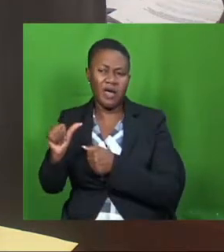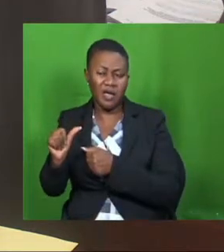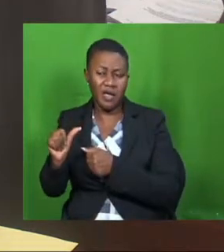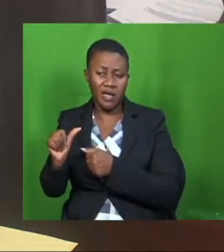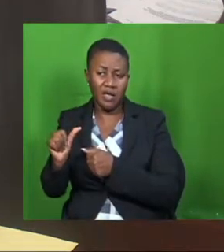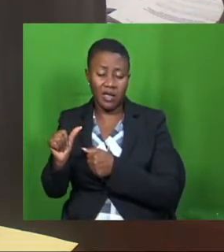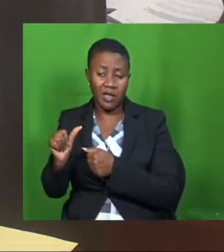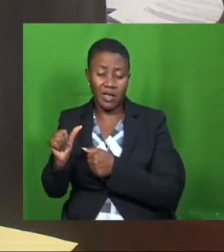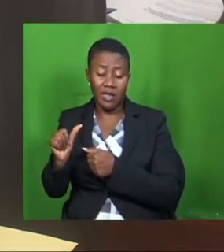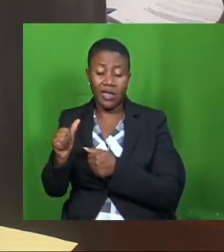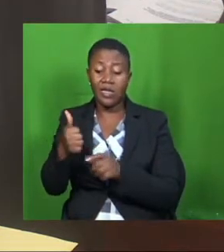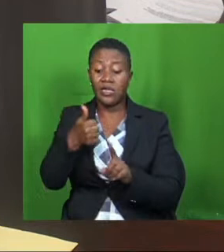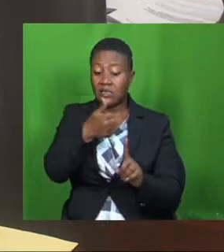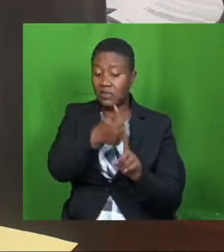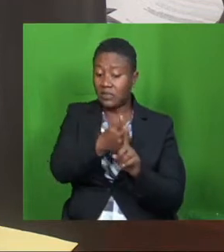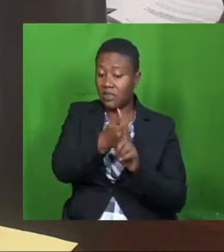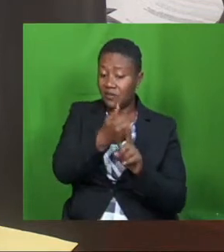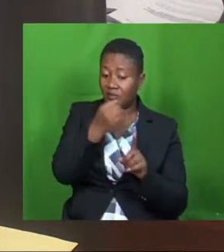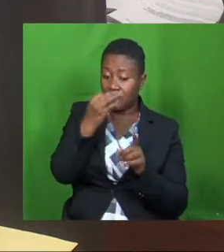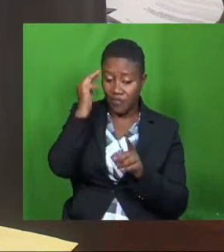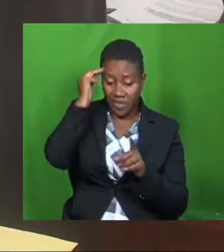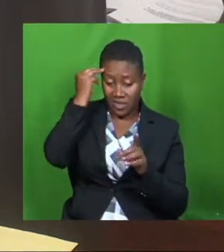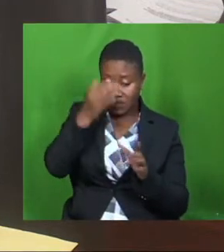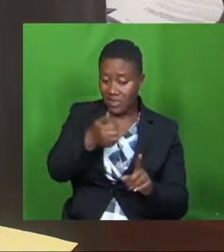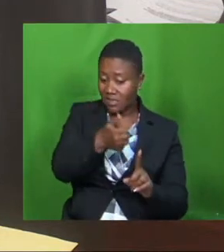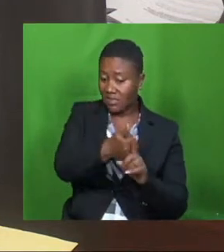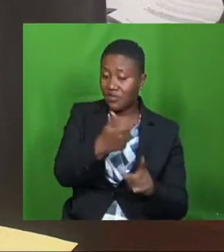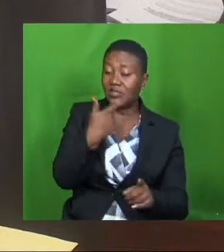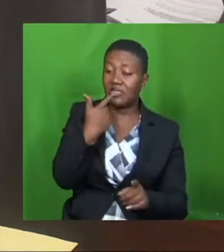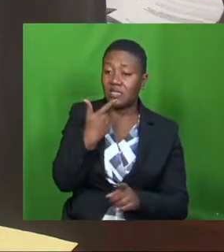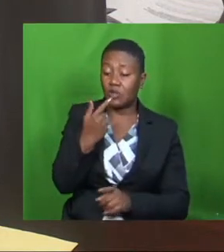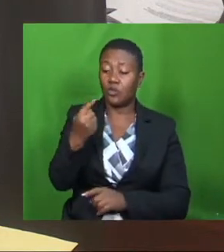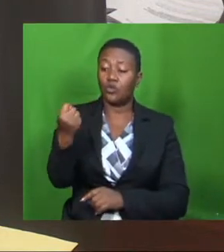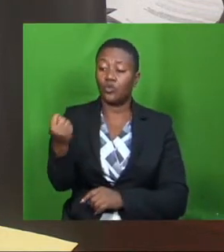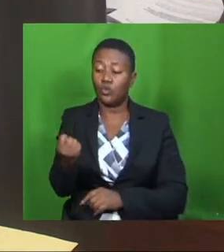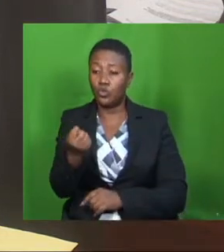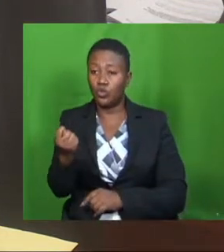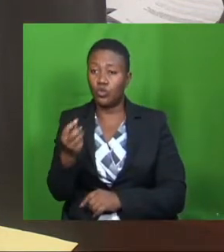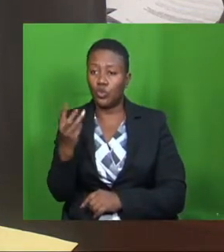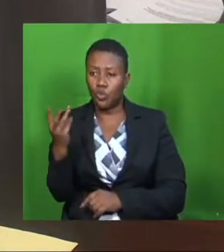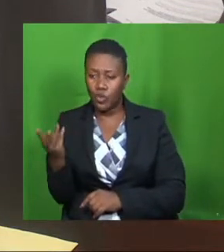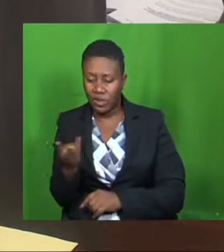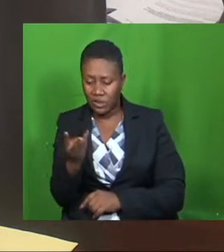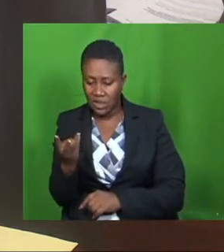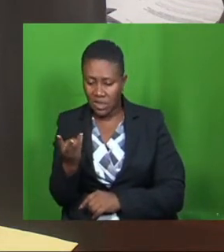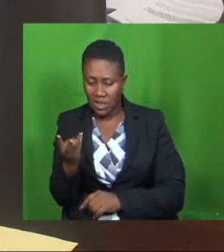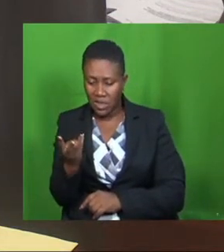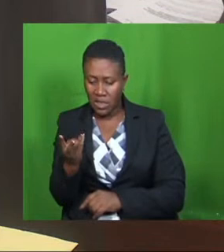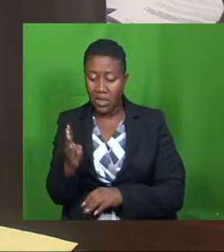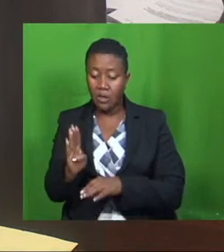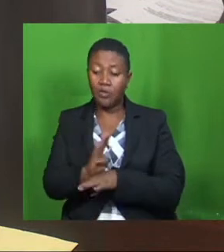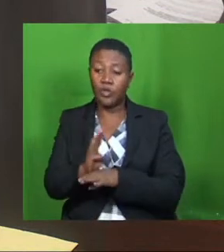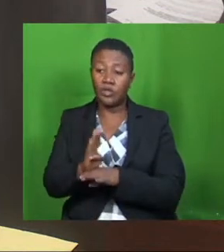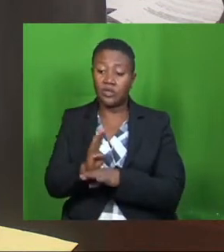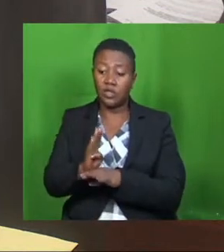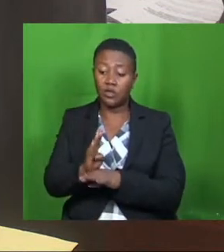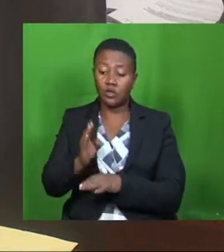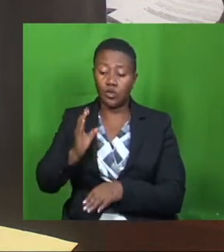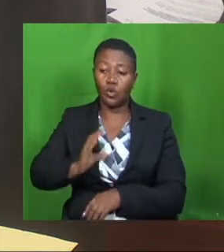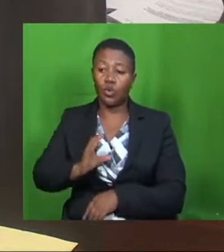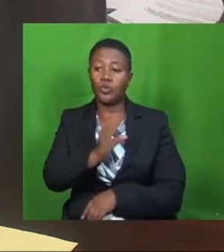additional information and further conversation on some issues, some other issues. So,